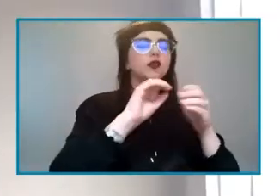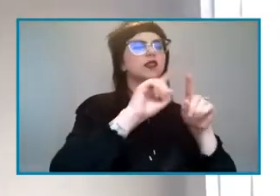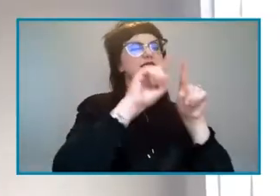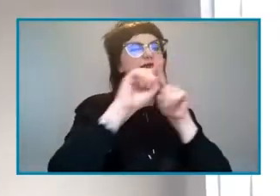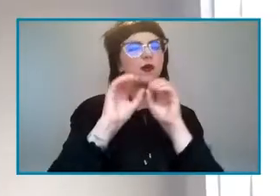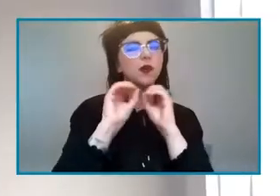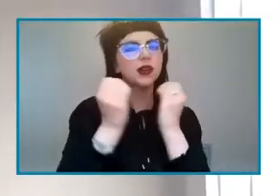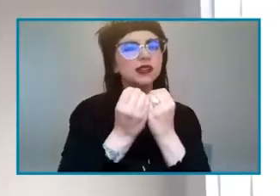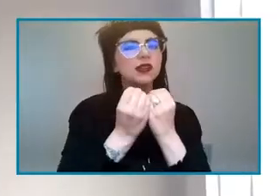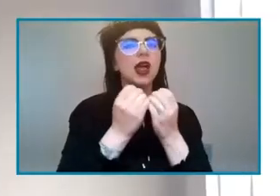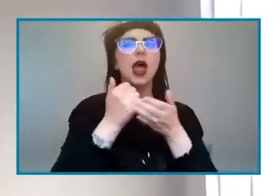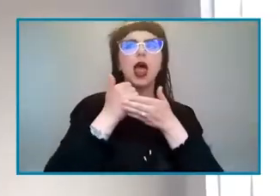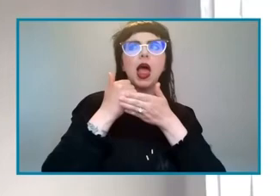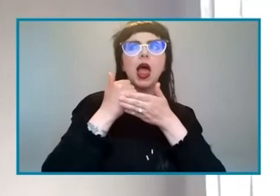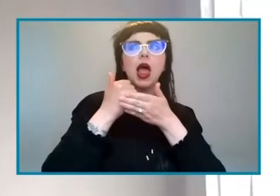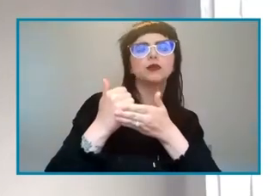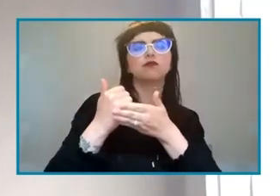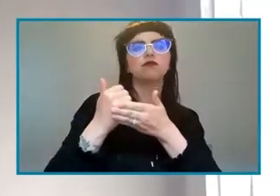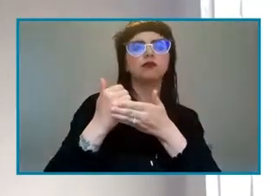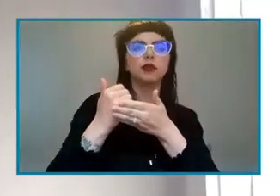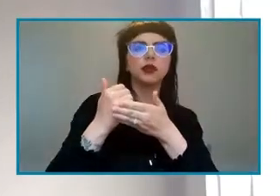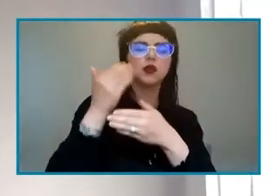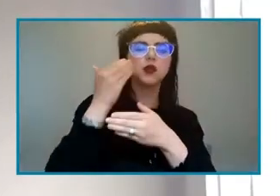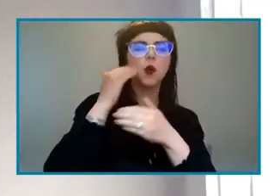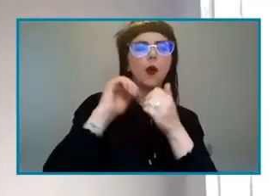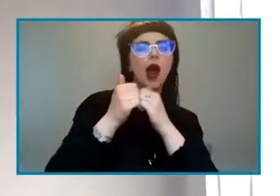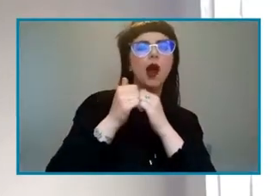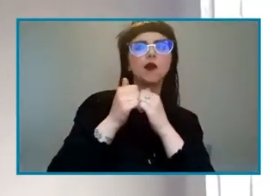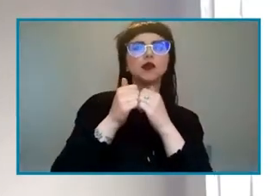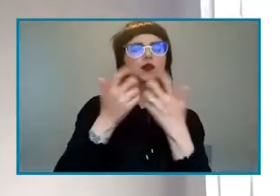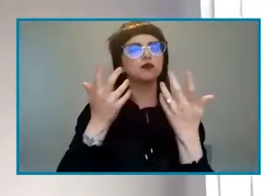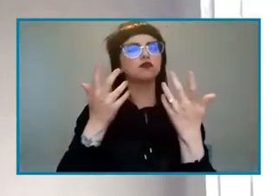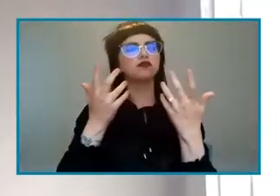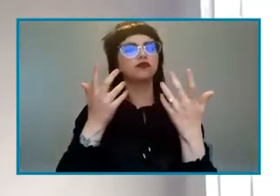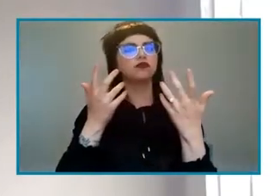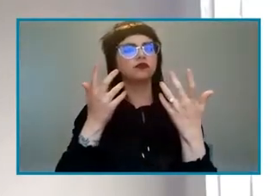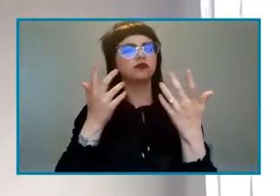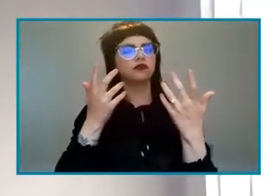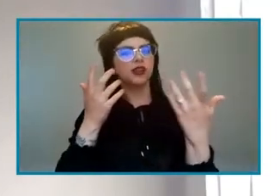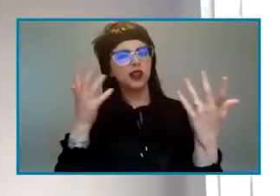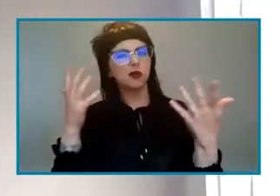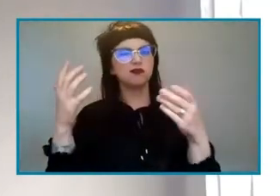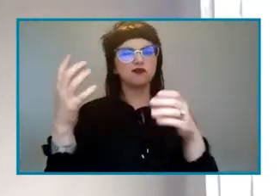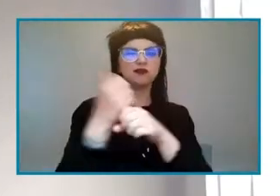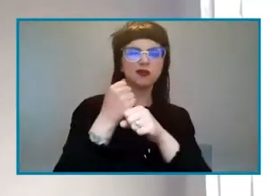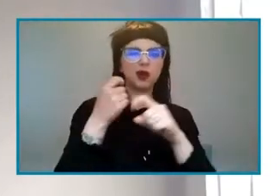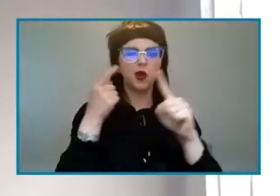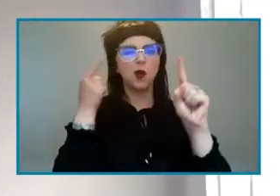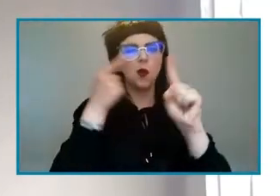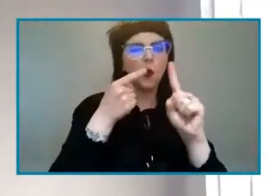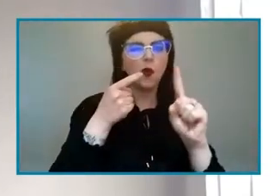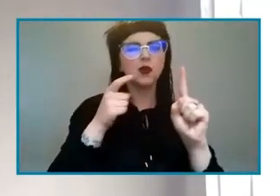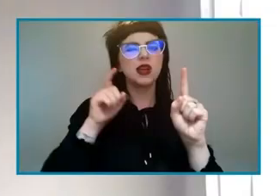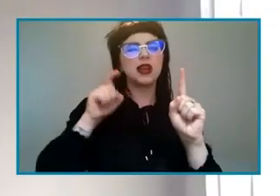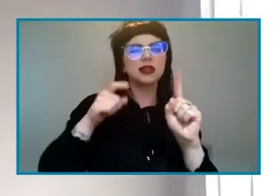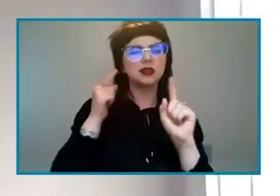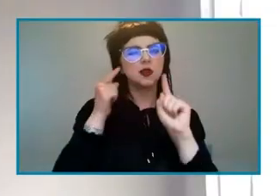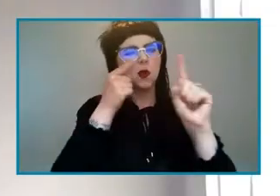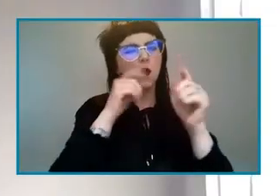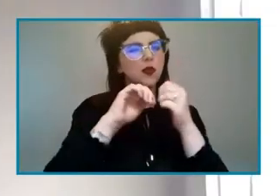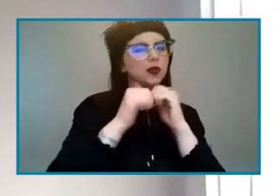goals, and be able to talk to them a little bit better about how we are able to serve veterans,